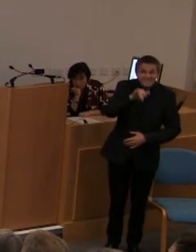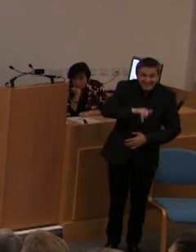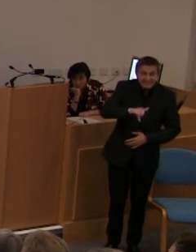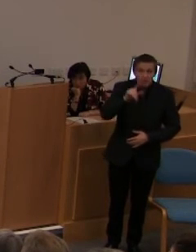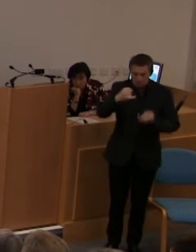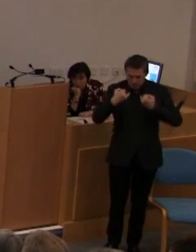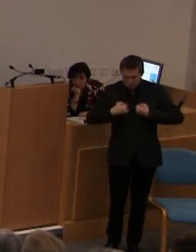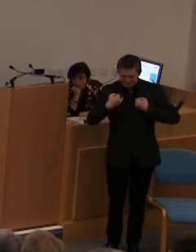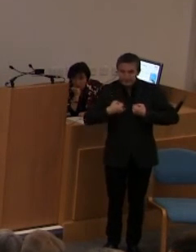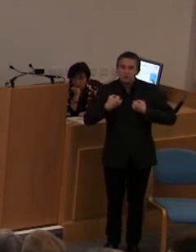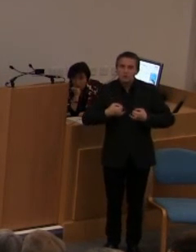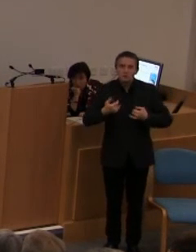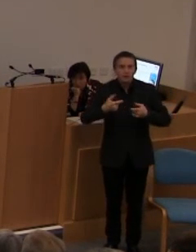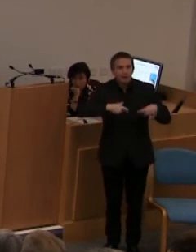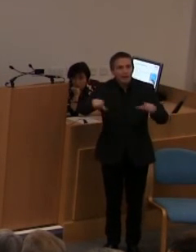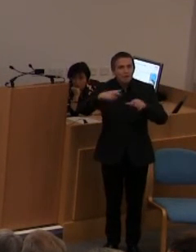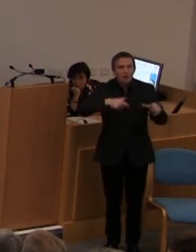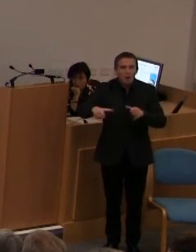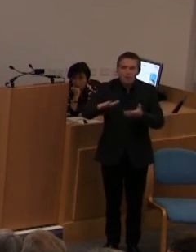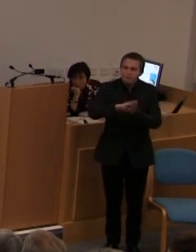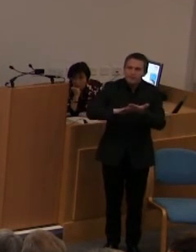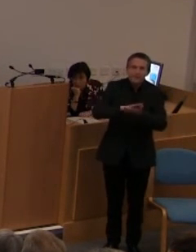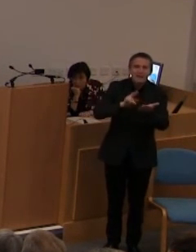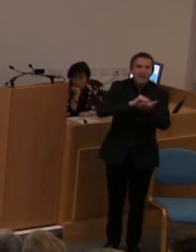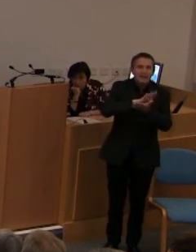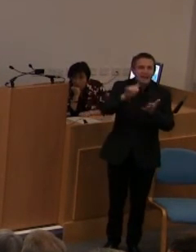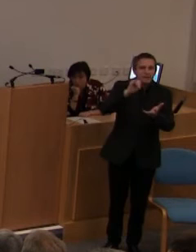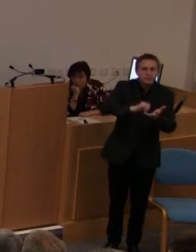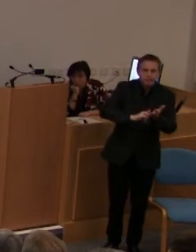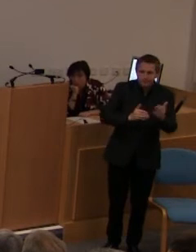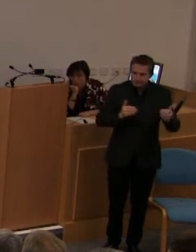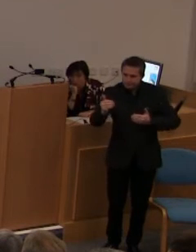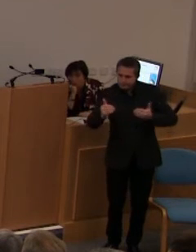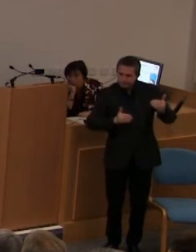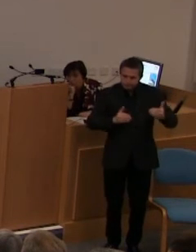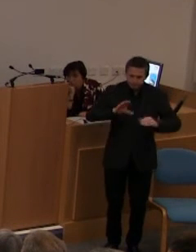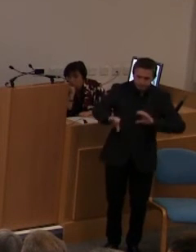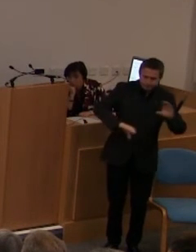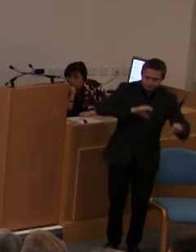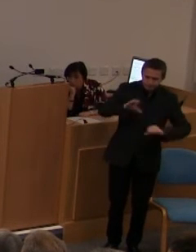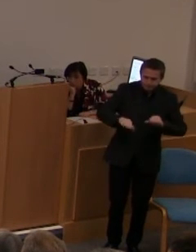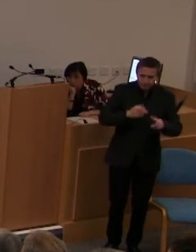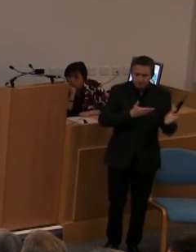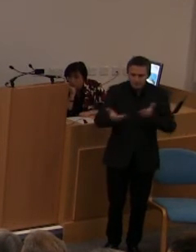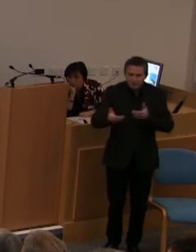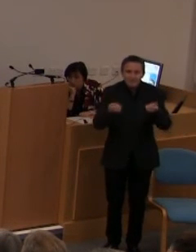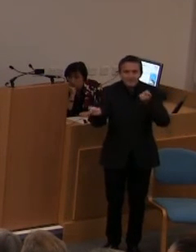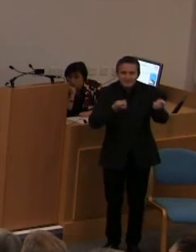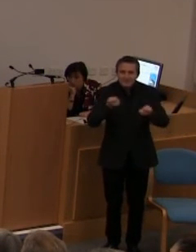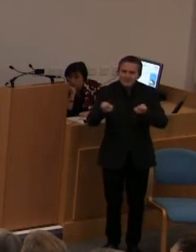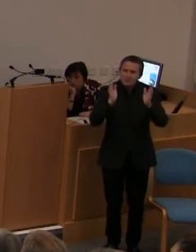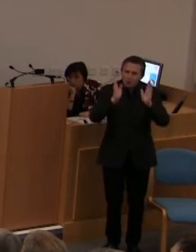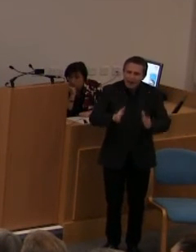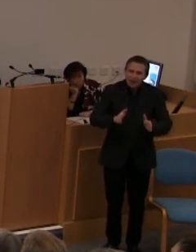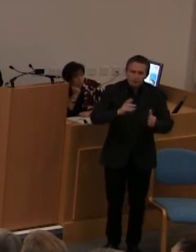conditions that are putting a huge both work strain, financial strain on the health service. So we have to keep reinventing